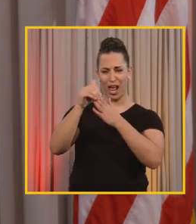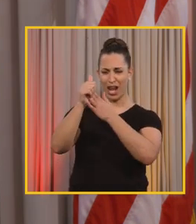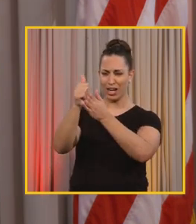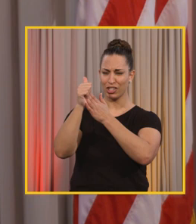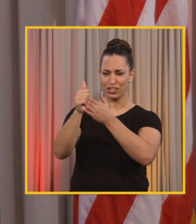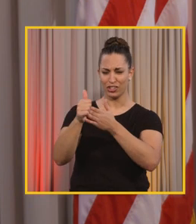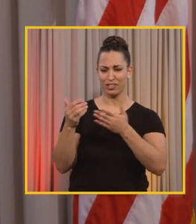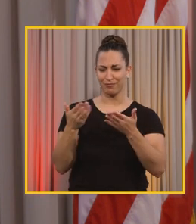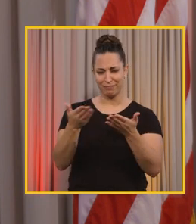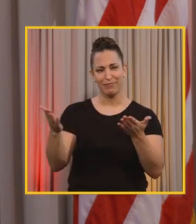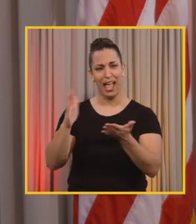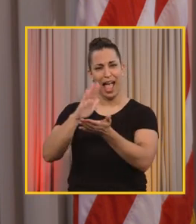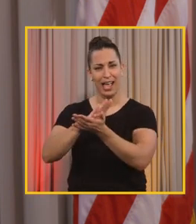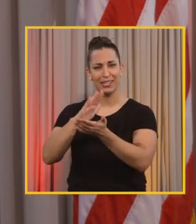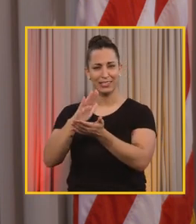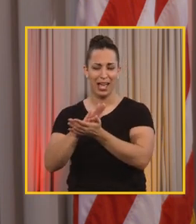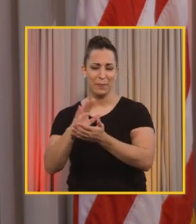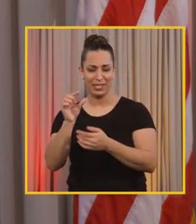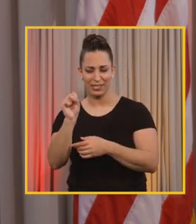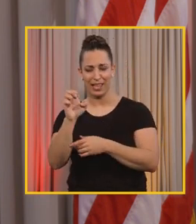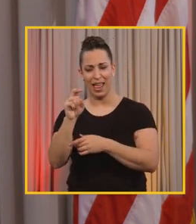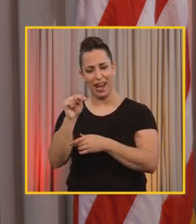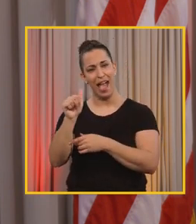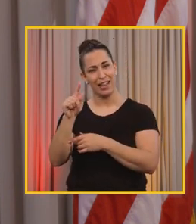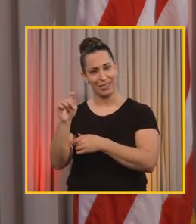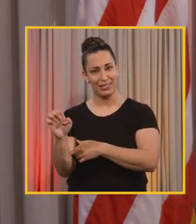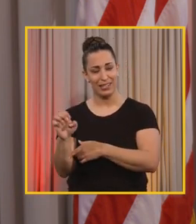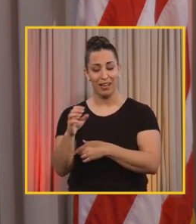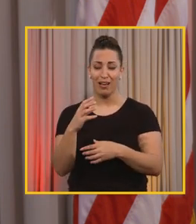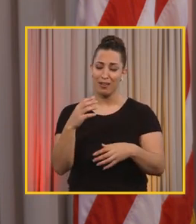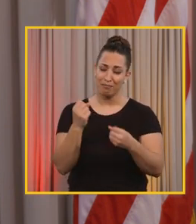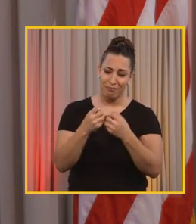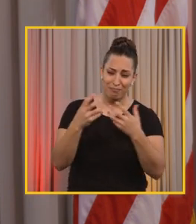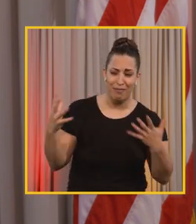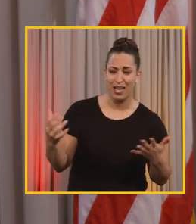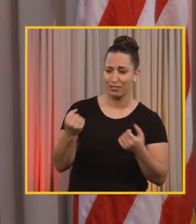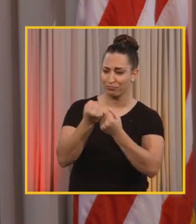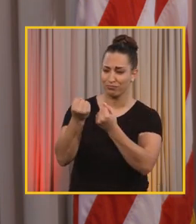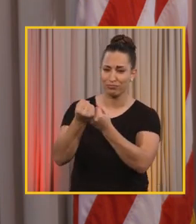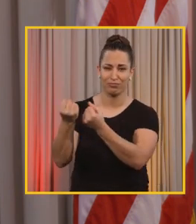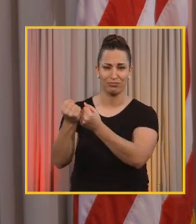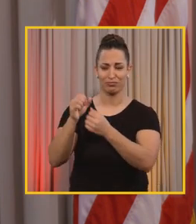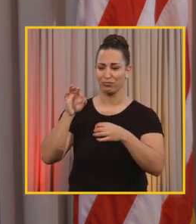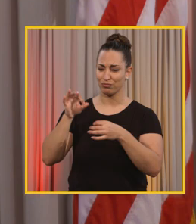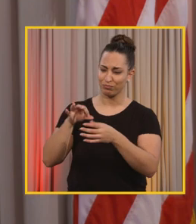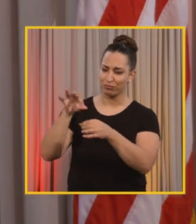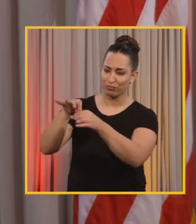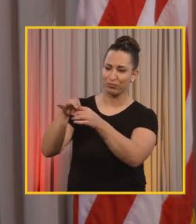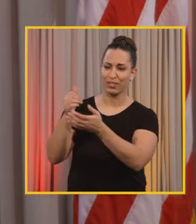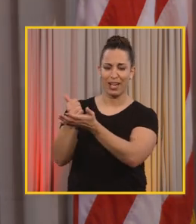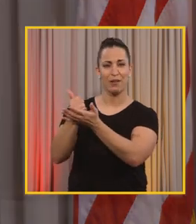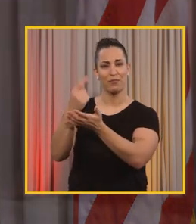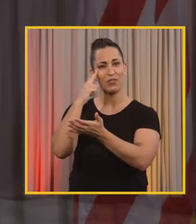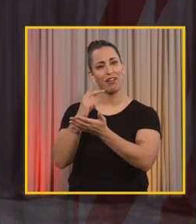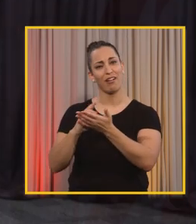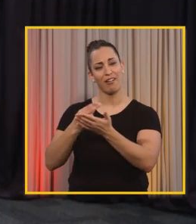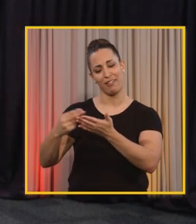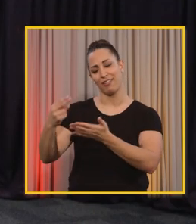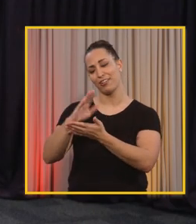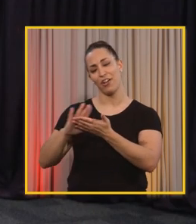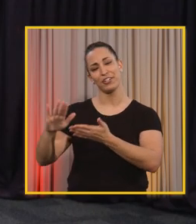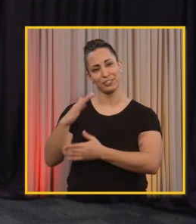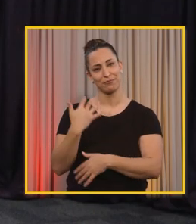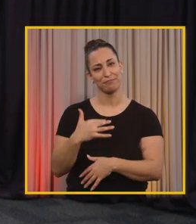leadership of the Academic Senate and your many contributions to the success